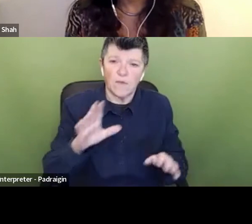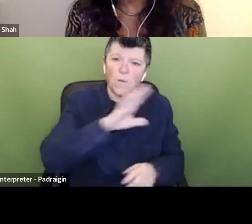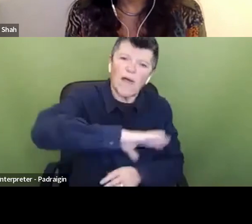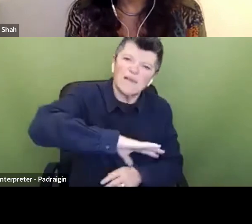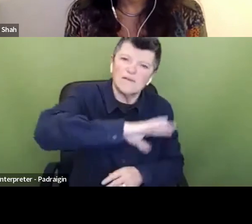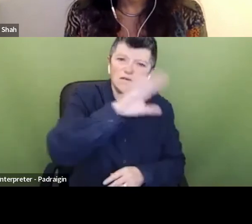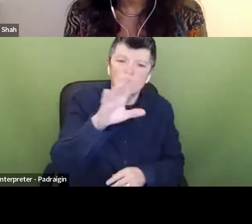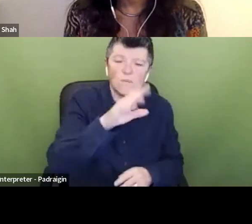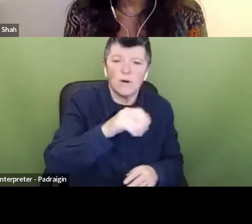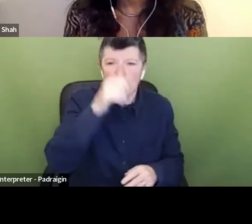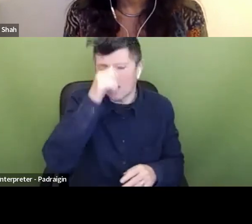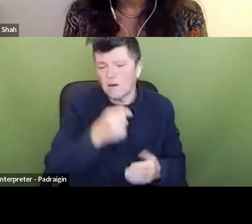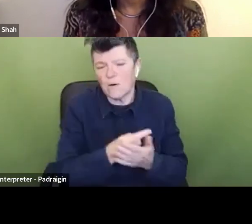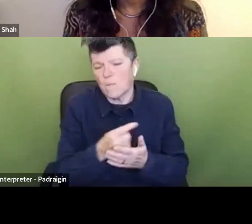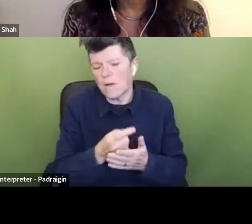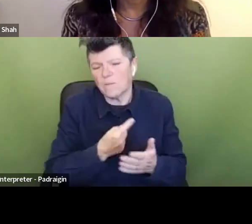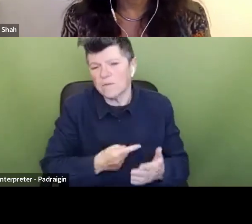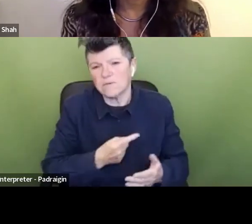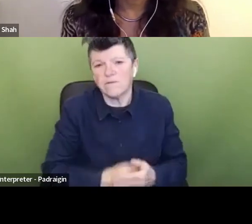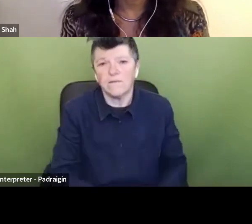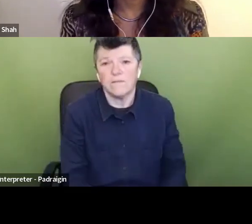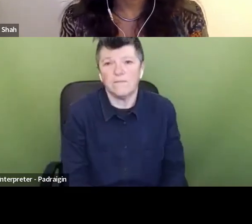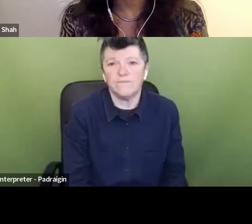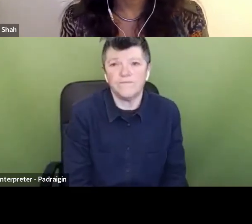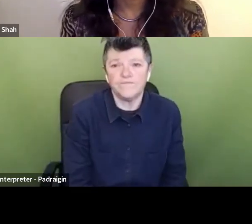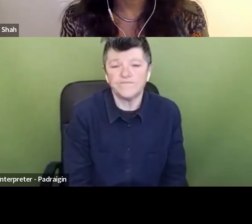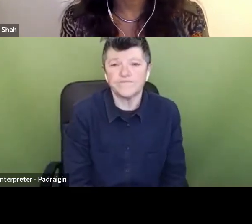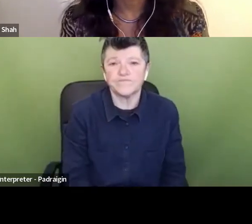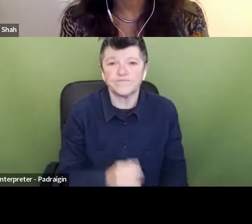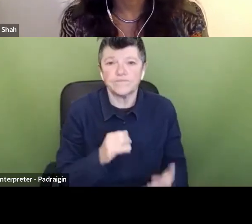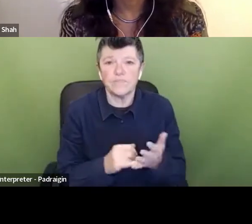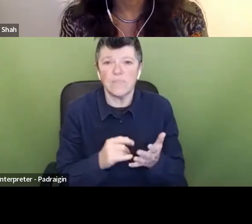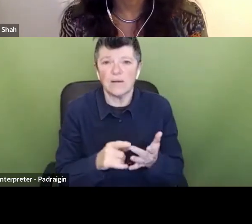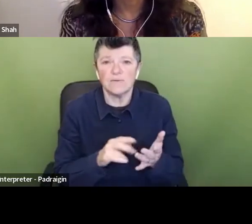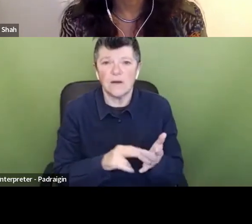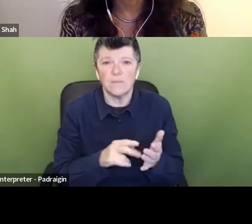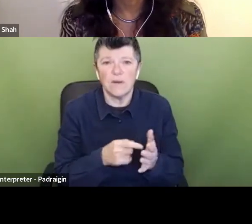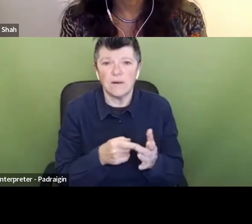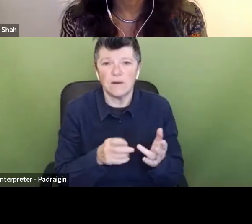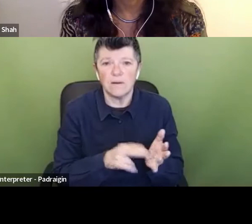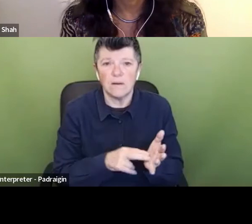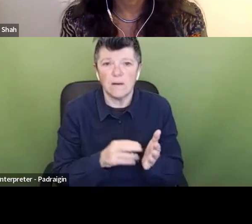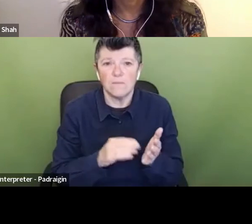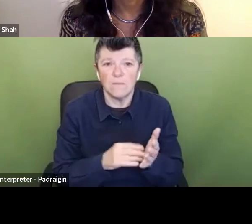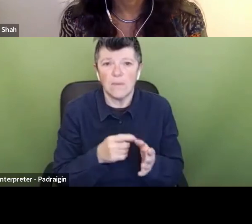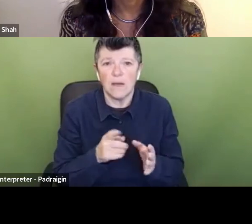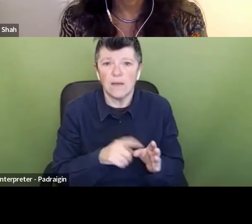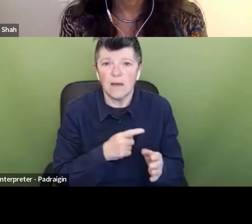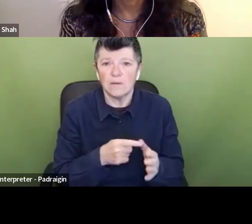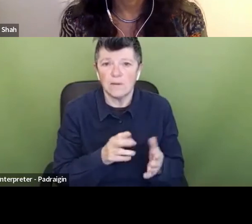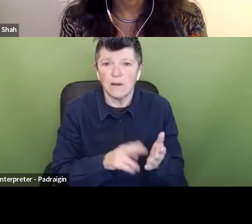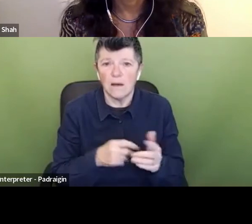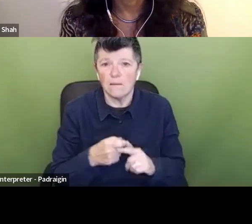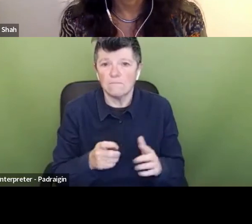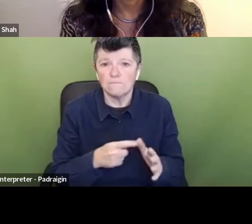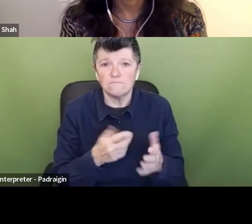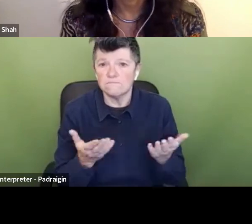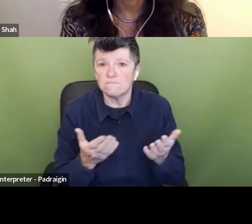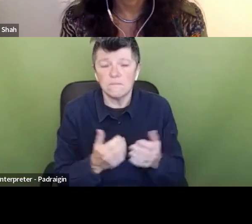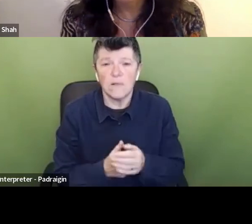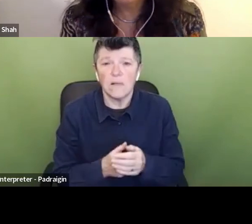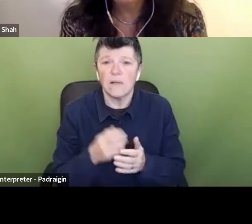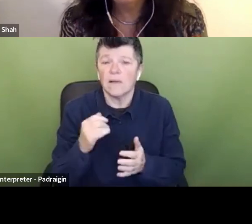about. Yeah. Simon, Mayanka, would you like to add anything to that? I can go very,